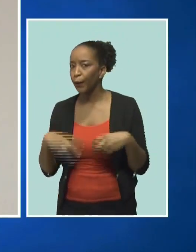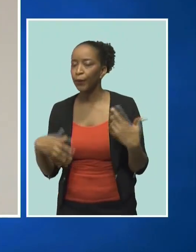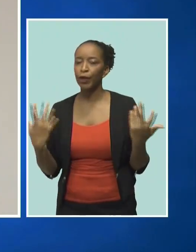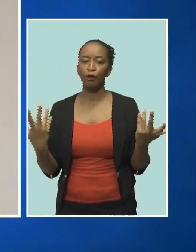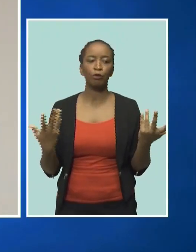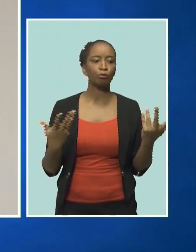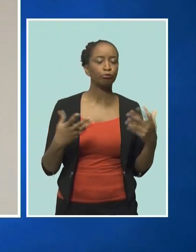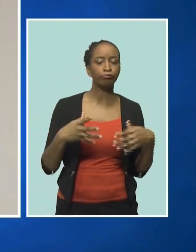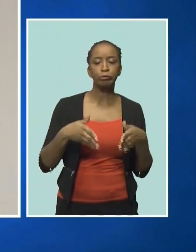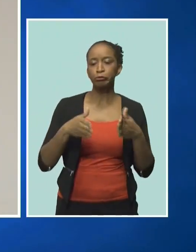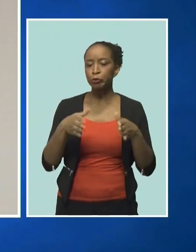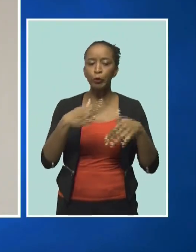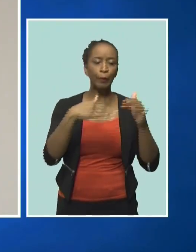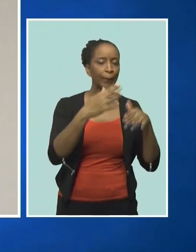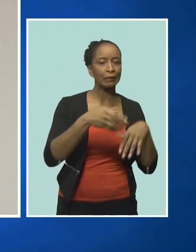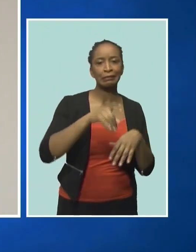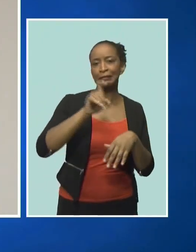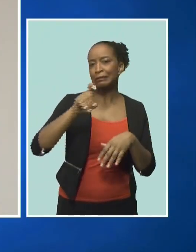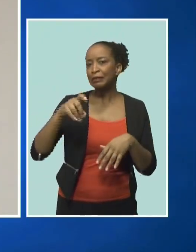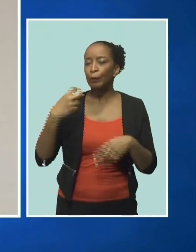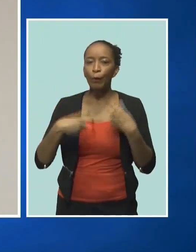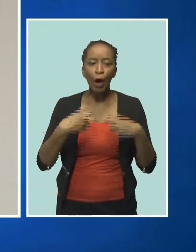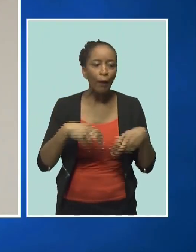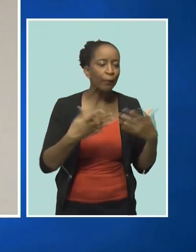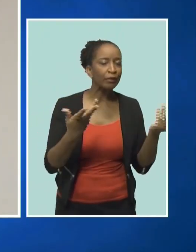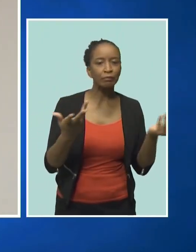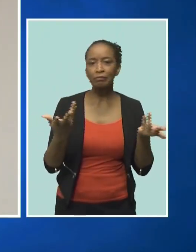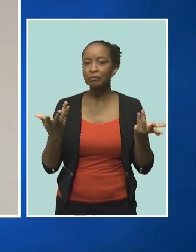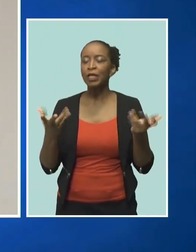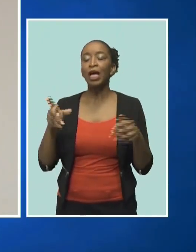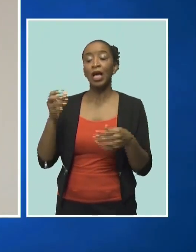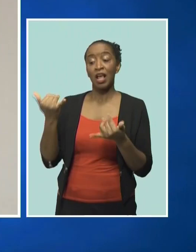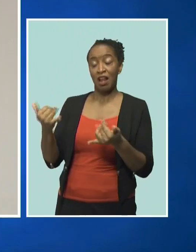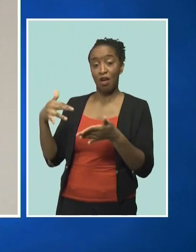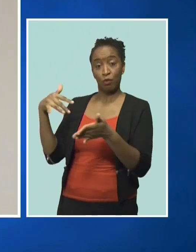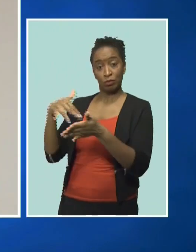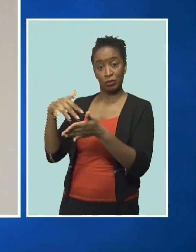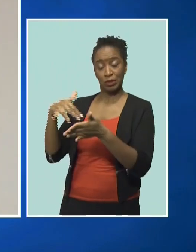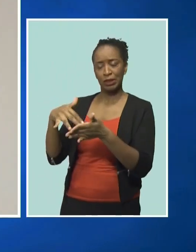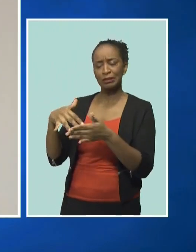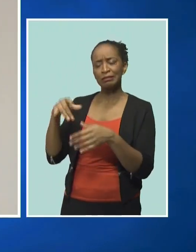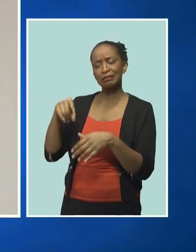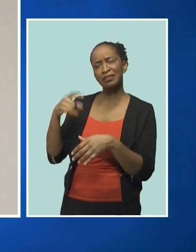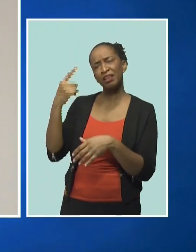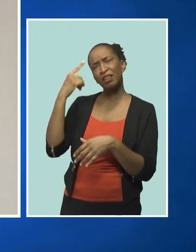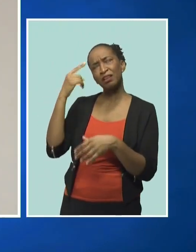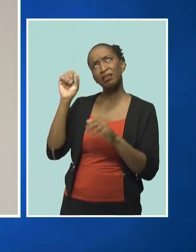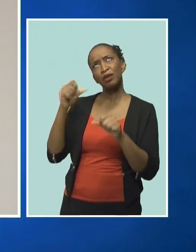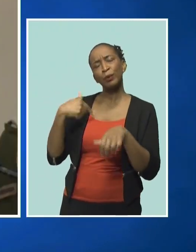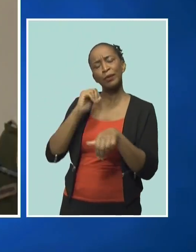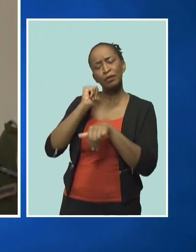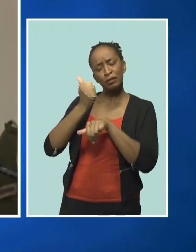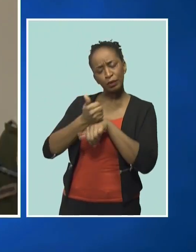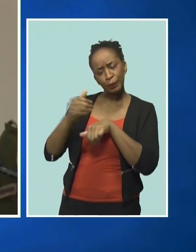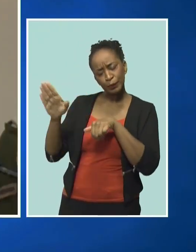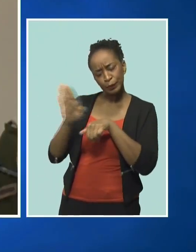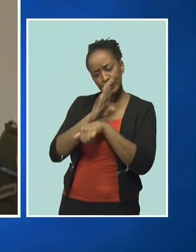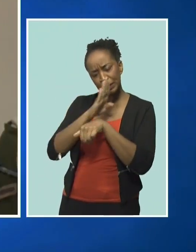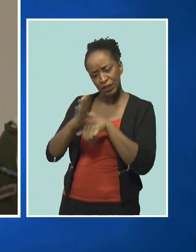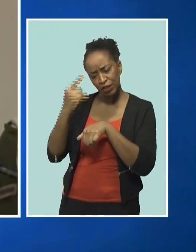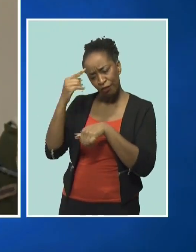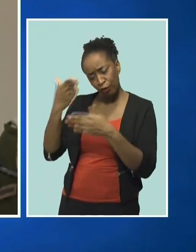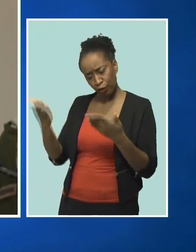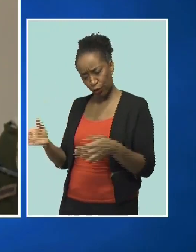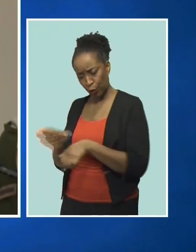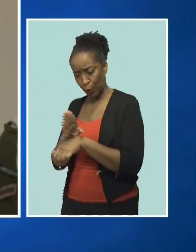ask yourselves, how can I take what I'm studying and create a business around the world? Chairman of the Board